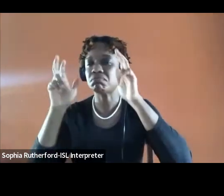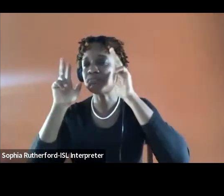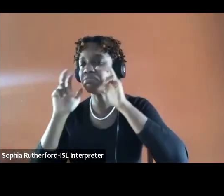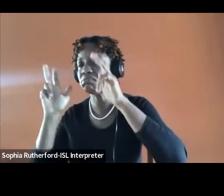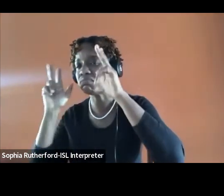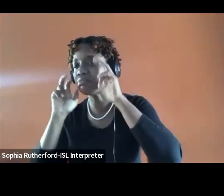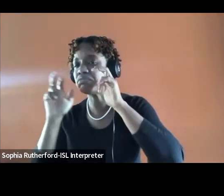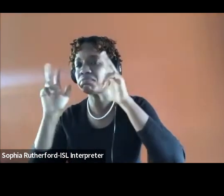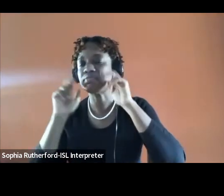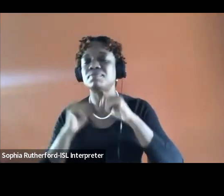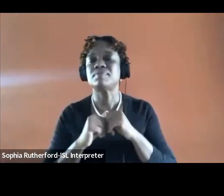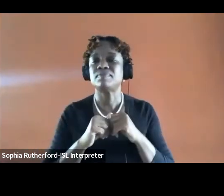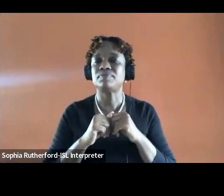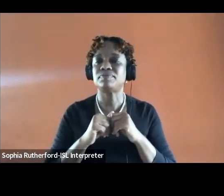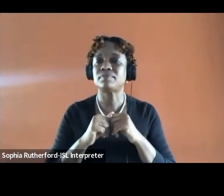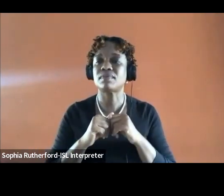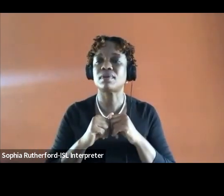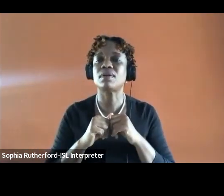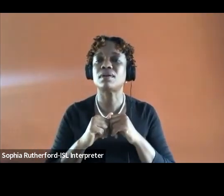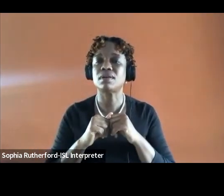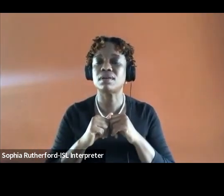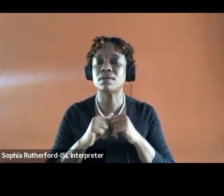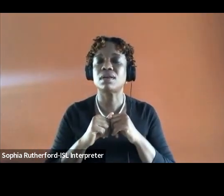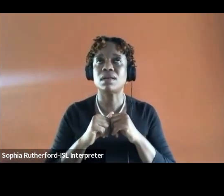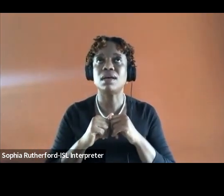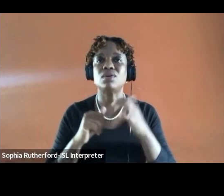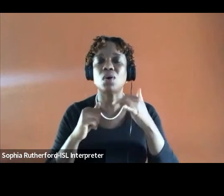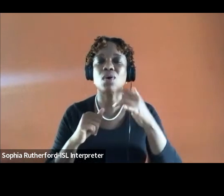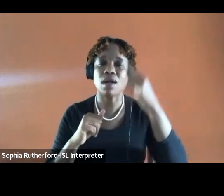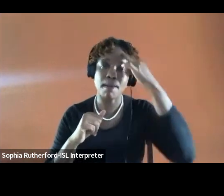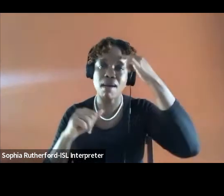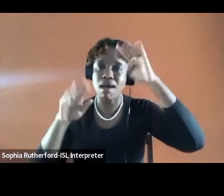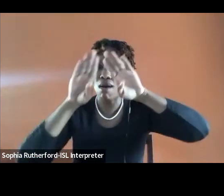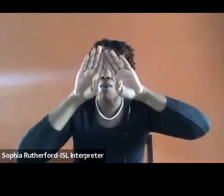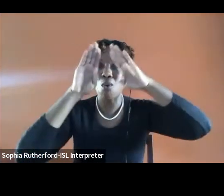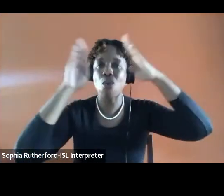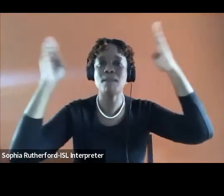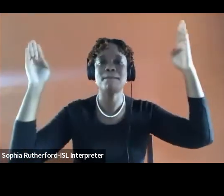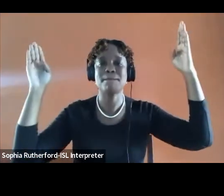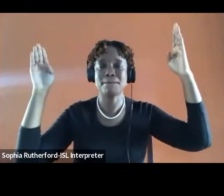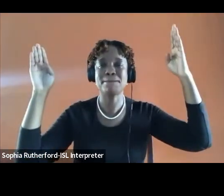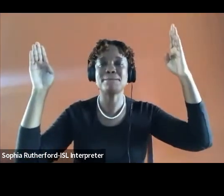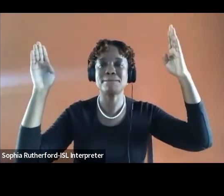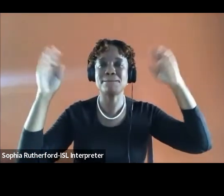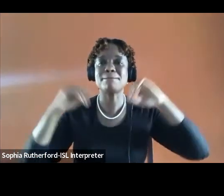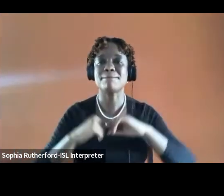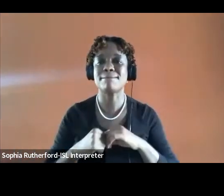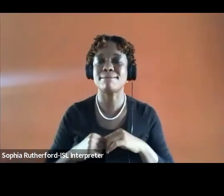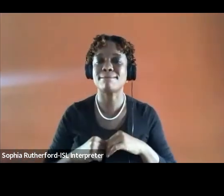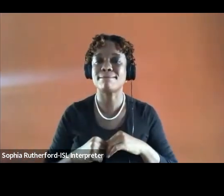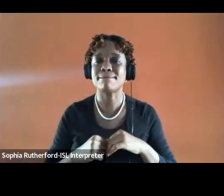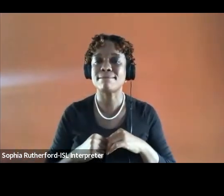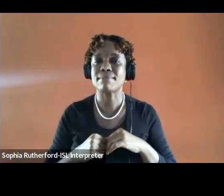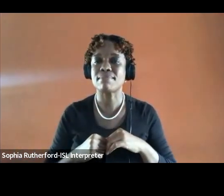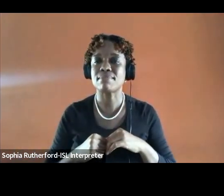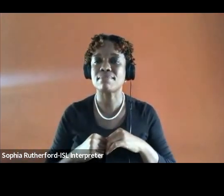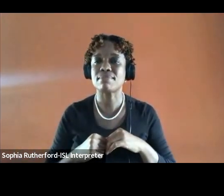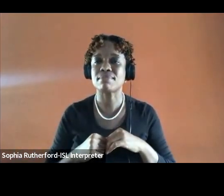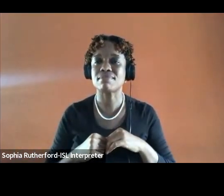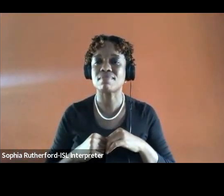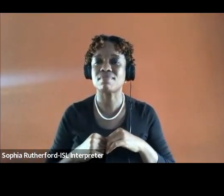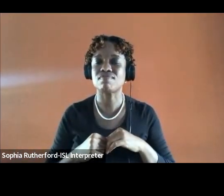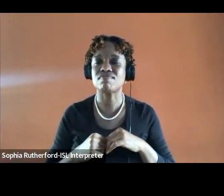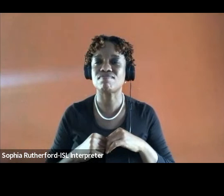various issues. It has opened our mind. The conference has opened our mind to